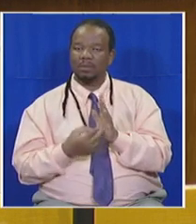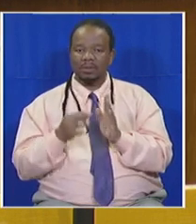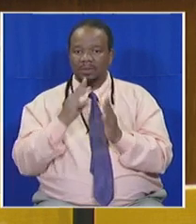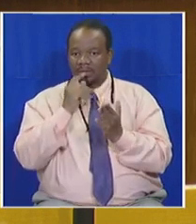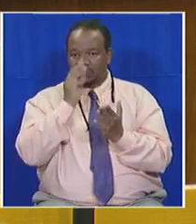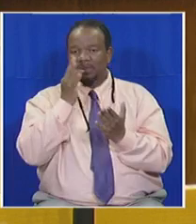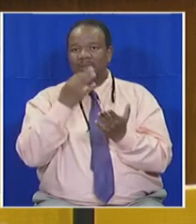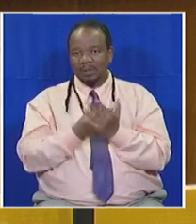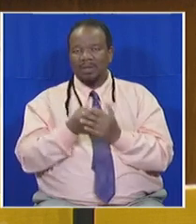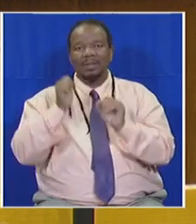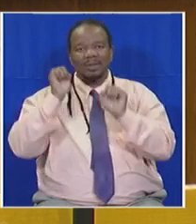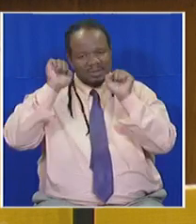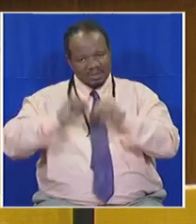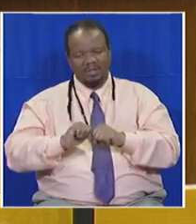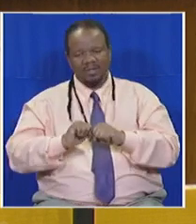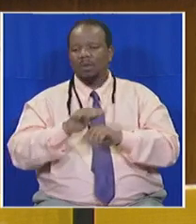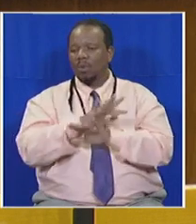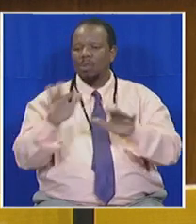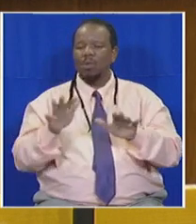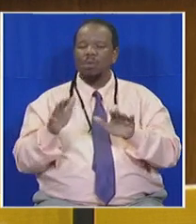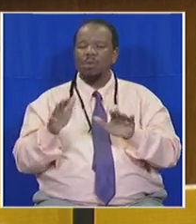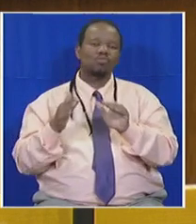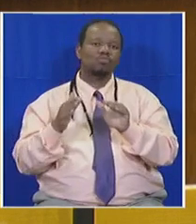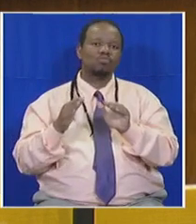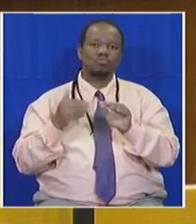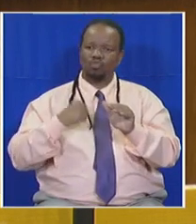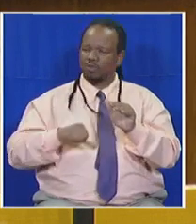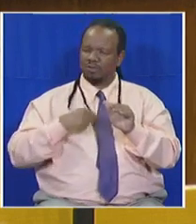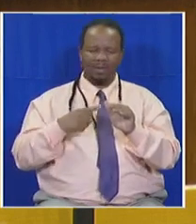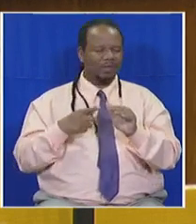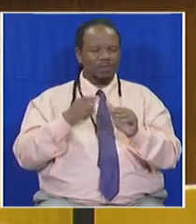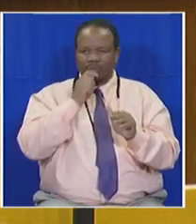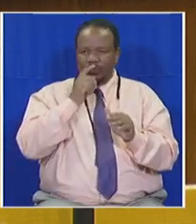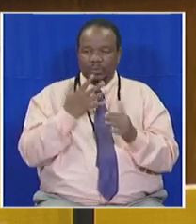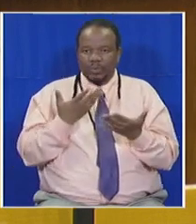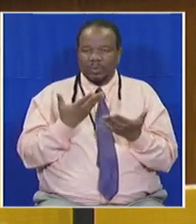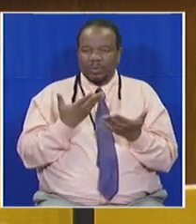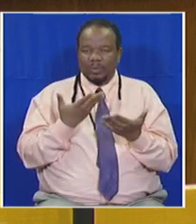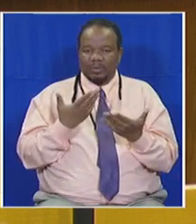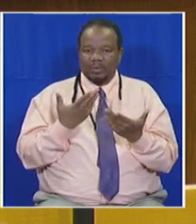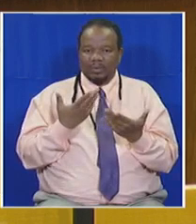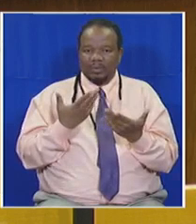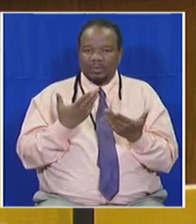municipalities are striving to improve service delivery. And the very same report